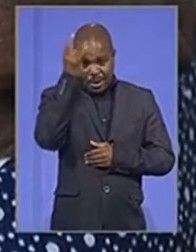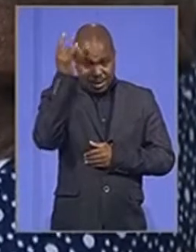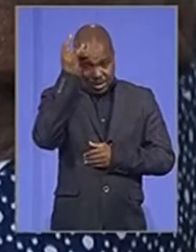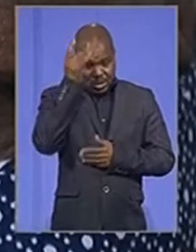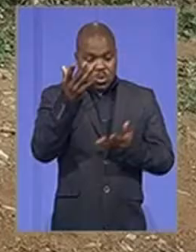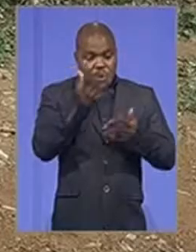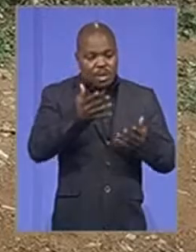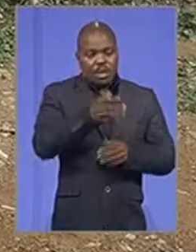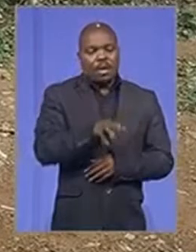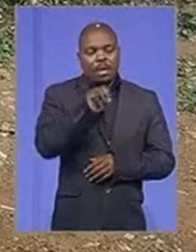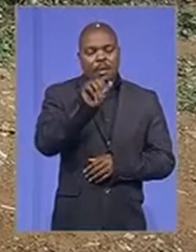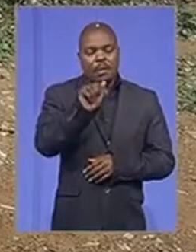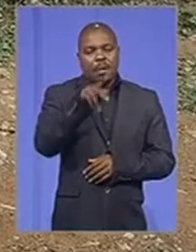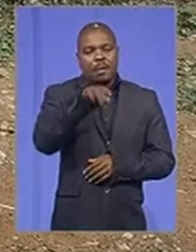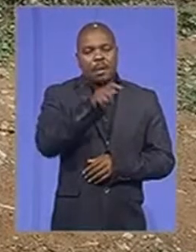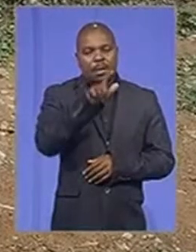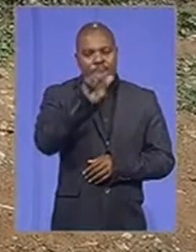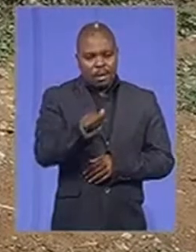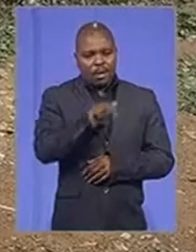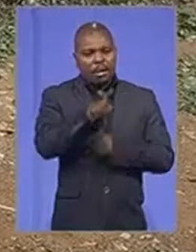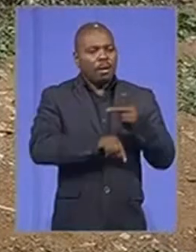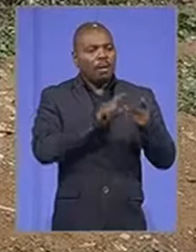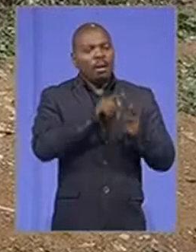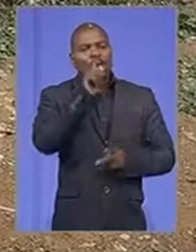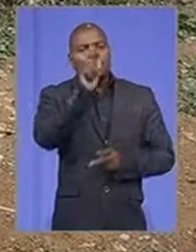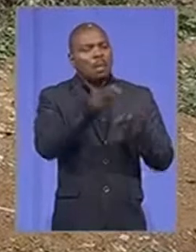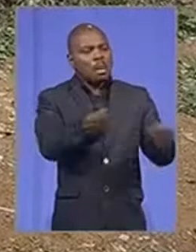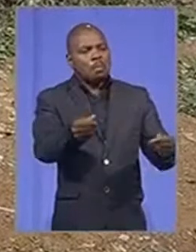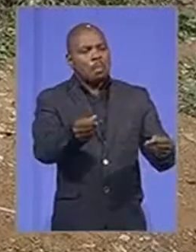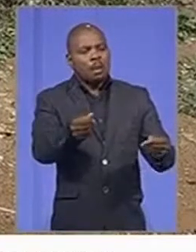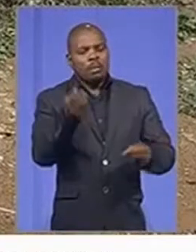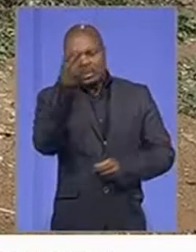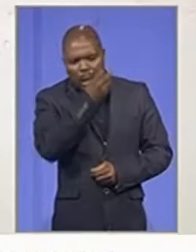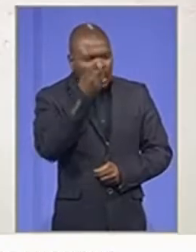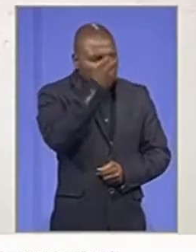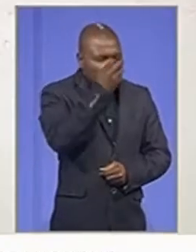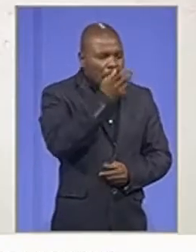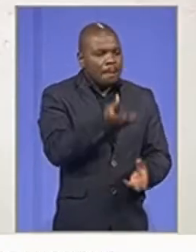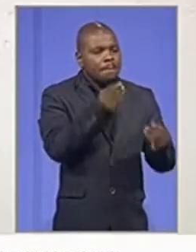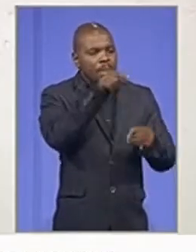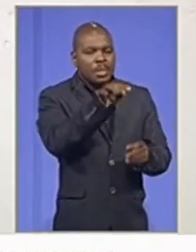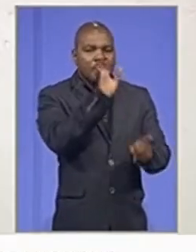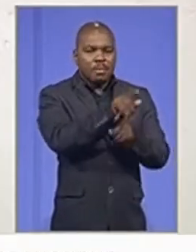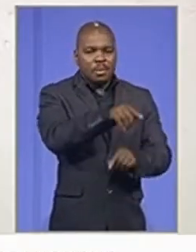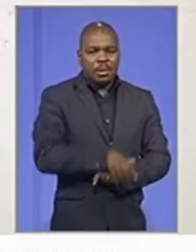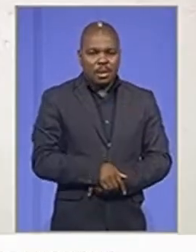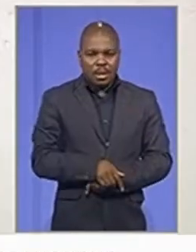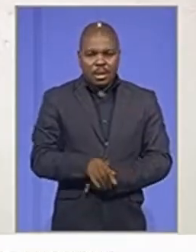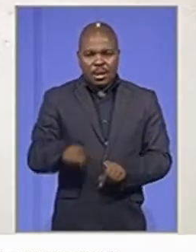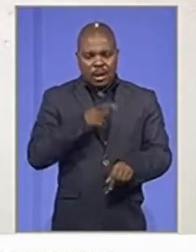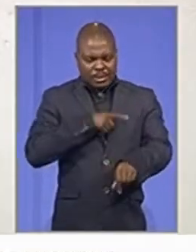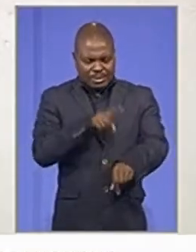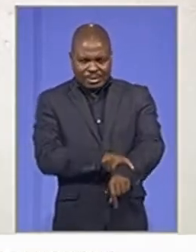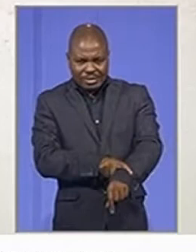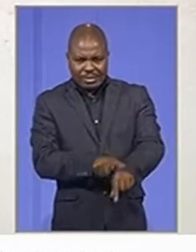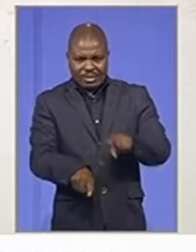timelele phuruputšo e ba išitše lefelong la Tlhaselo. She was tied on her feet because you could see a string and